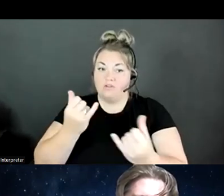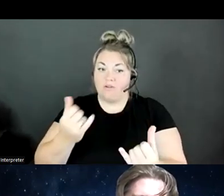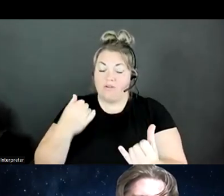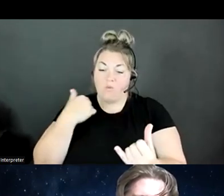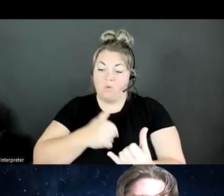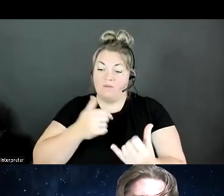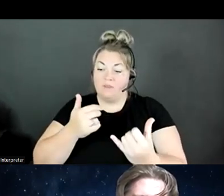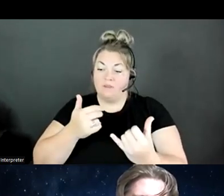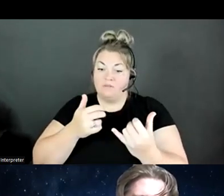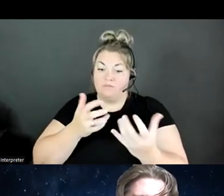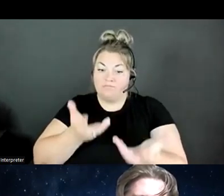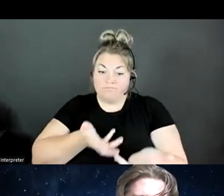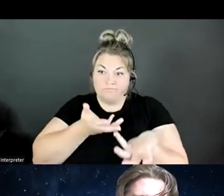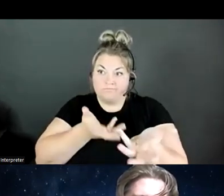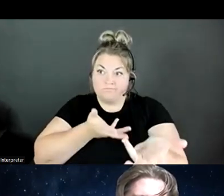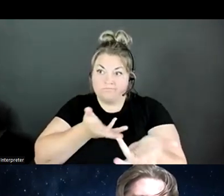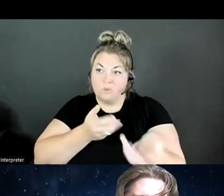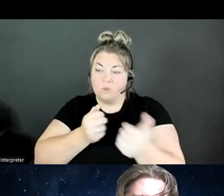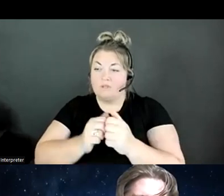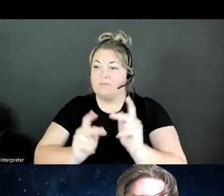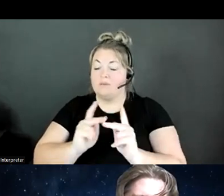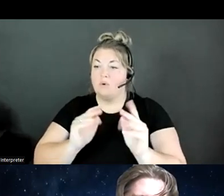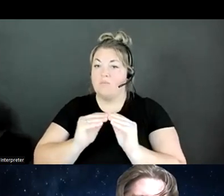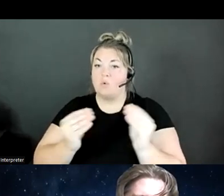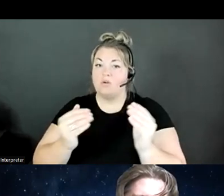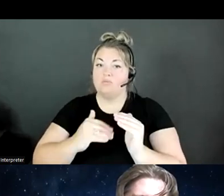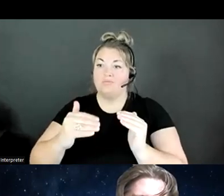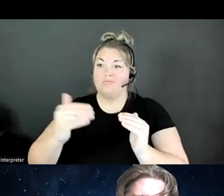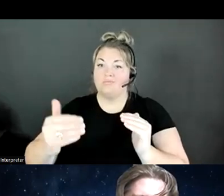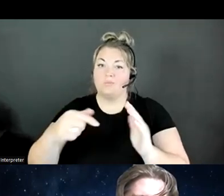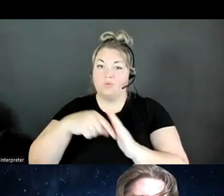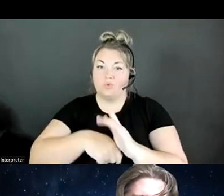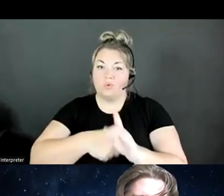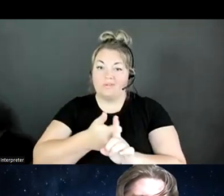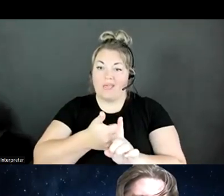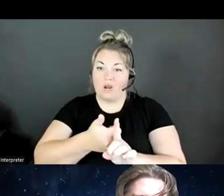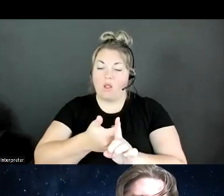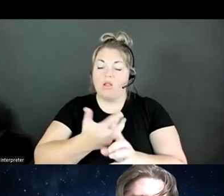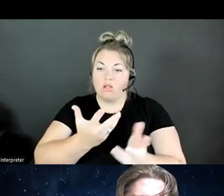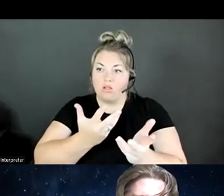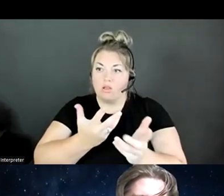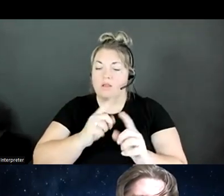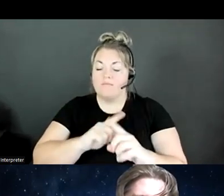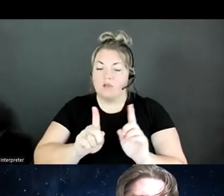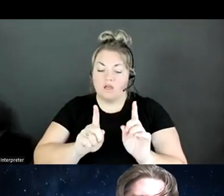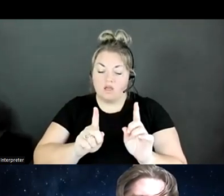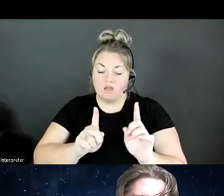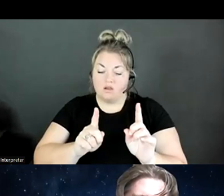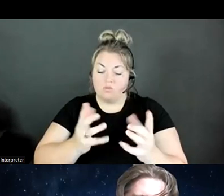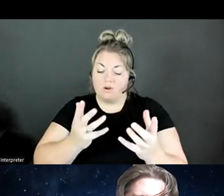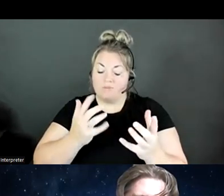been sitting with people more and more who are suicidal. But what I want to say in